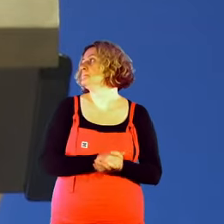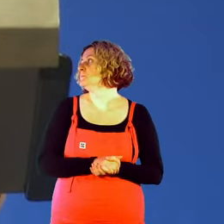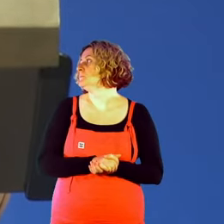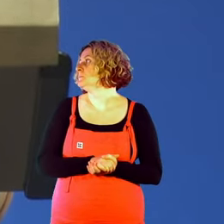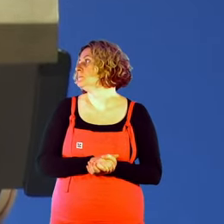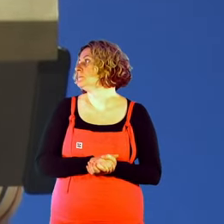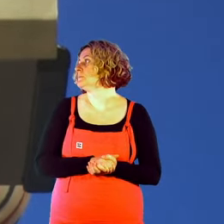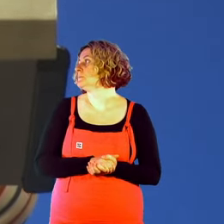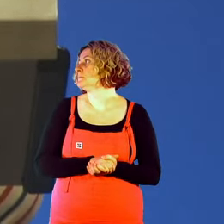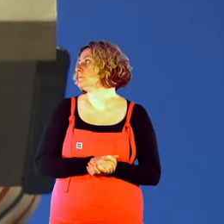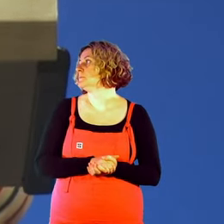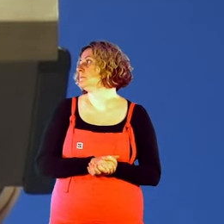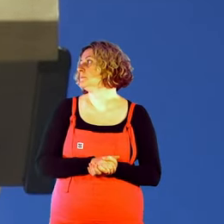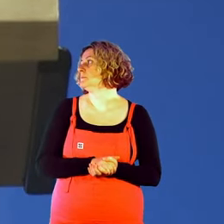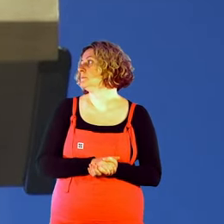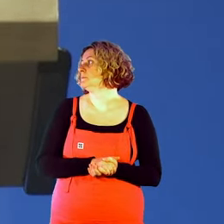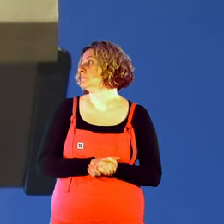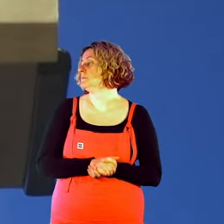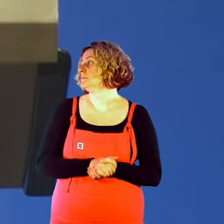Thirdly,